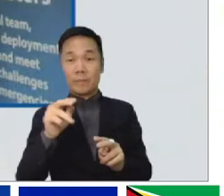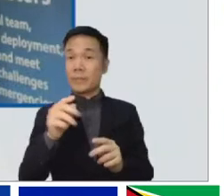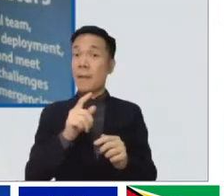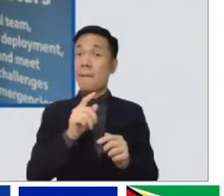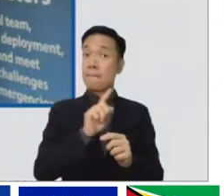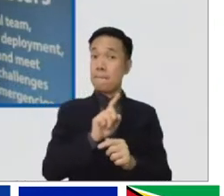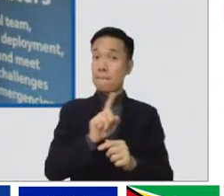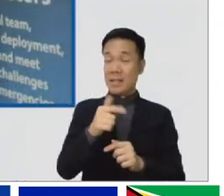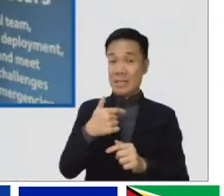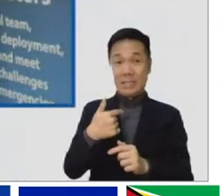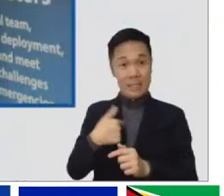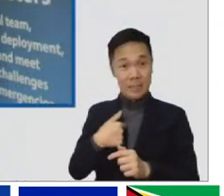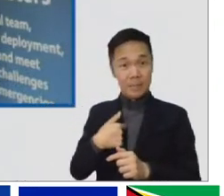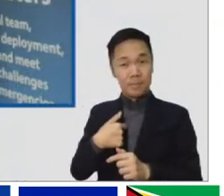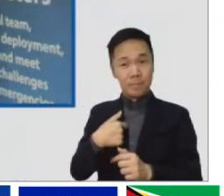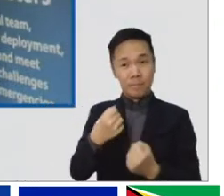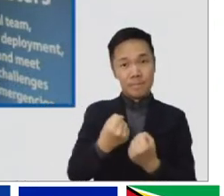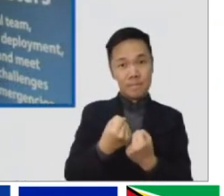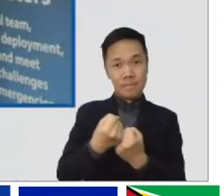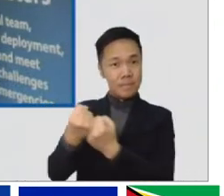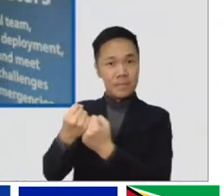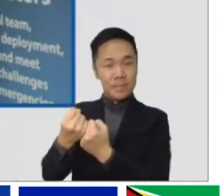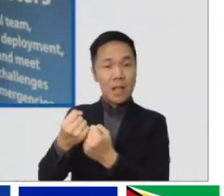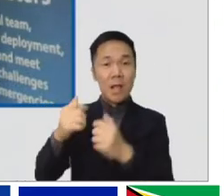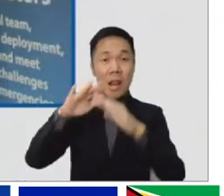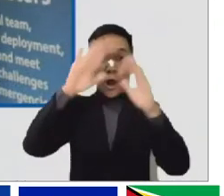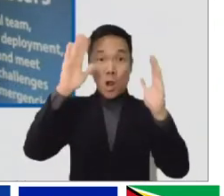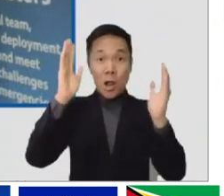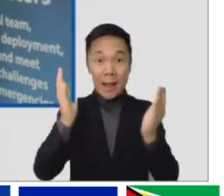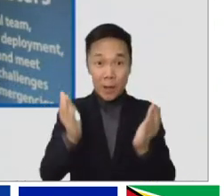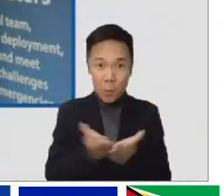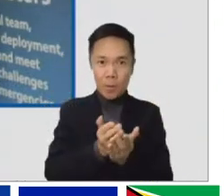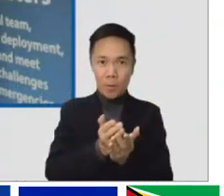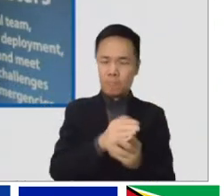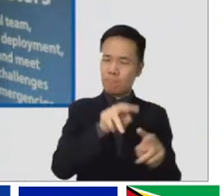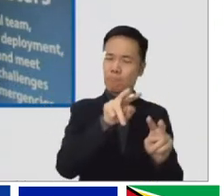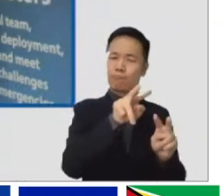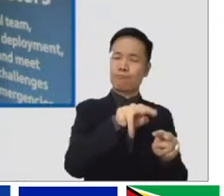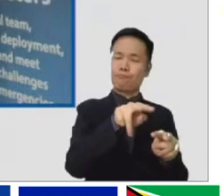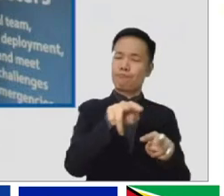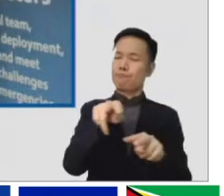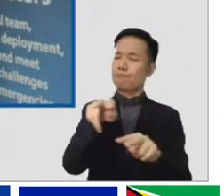world global surveillance system with more than